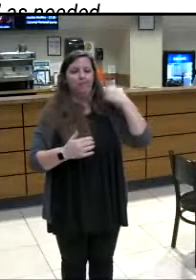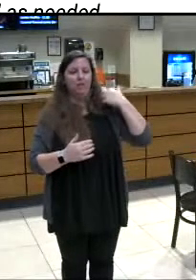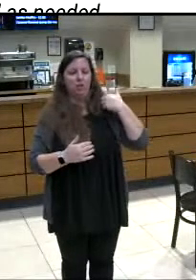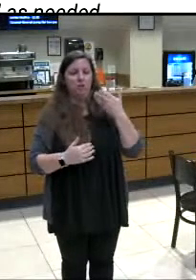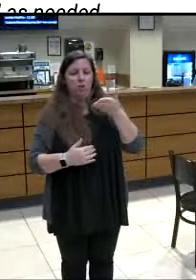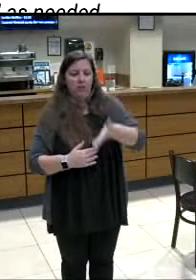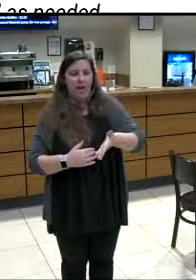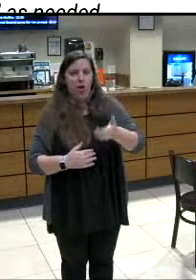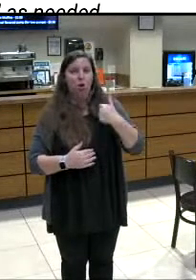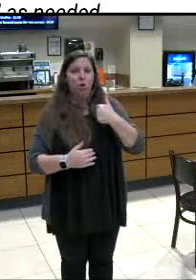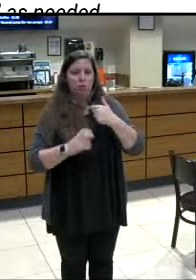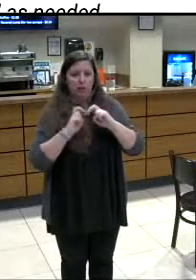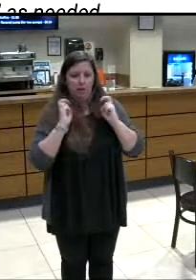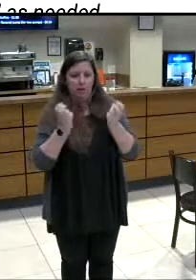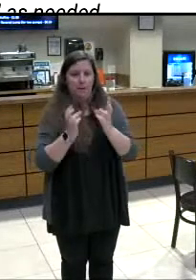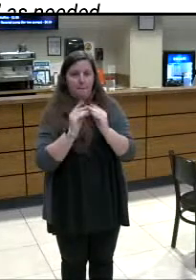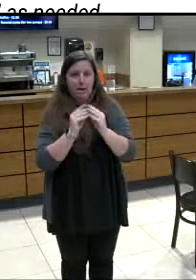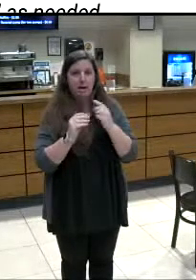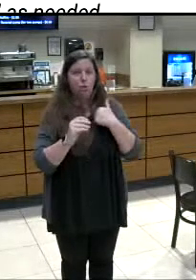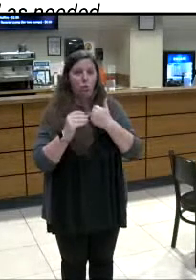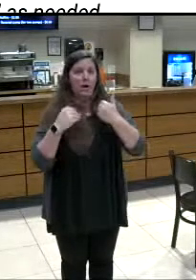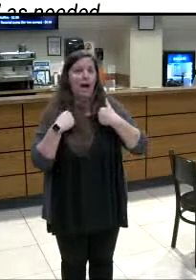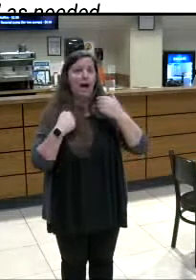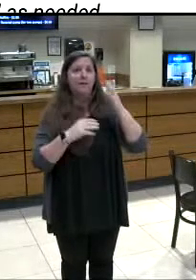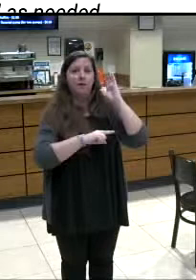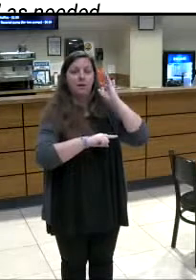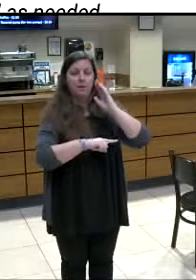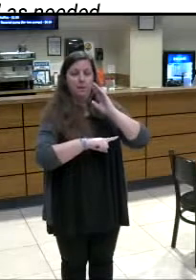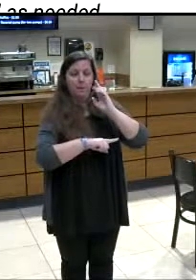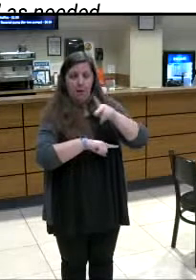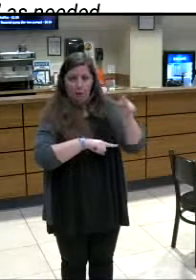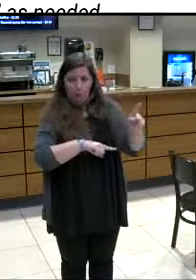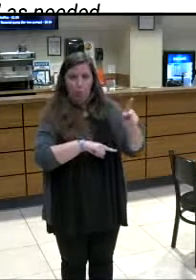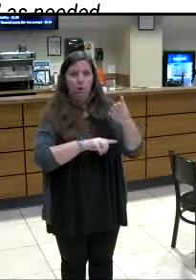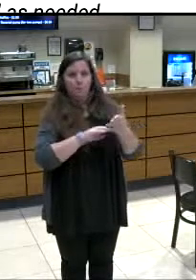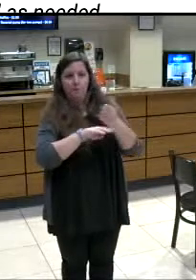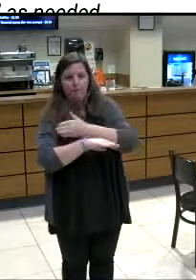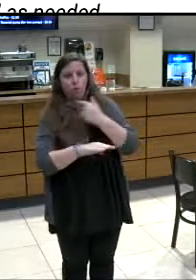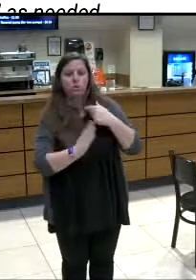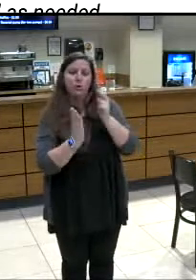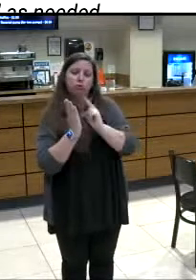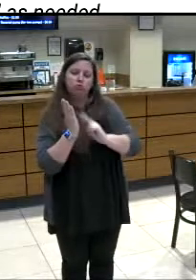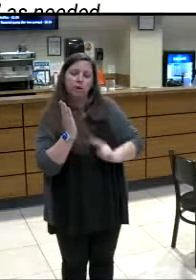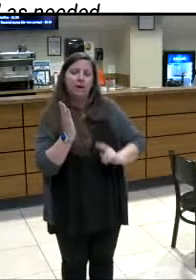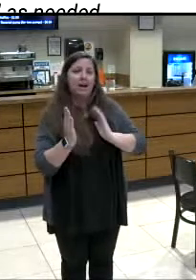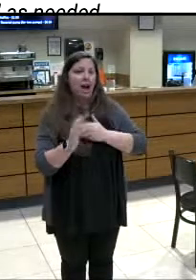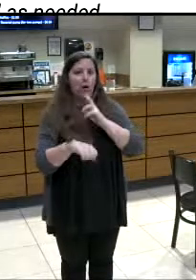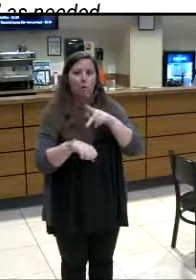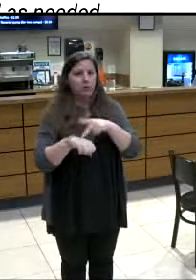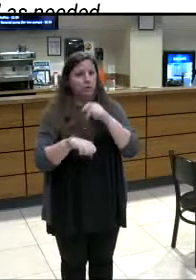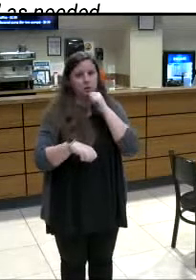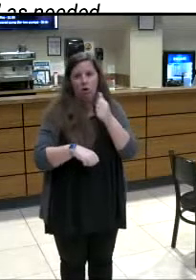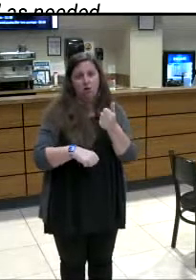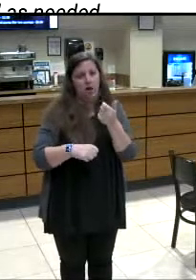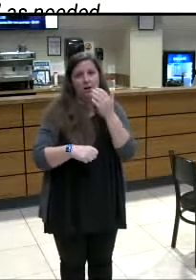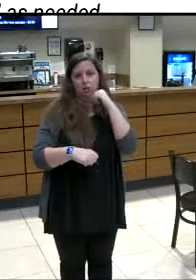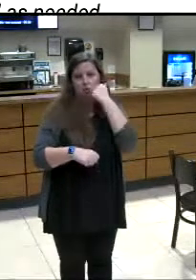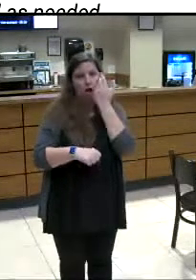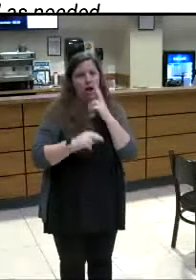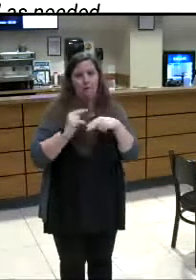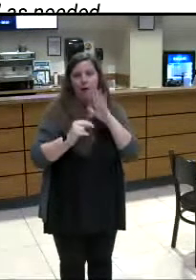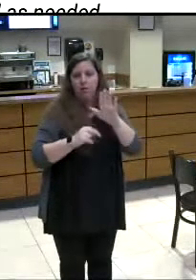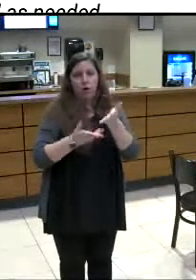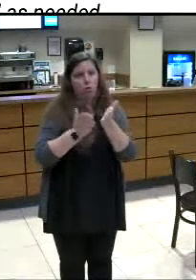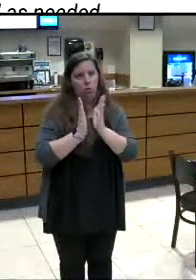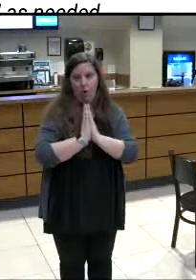these PowerPoints. Our principals are not shy about requests that they have as it relates to